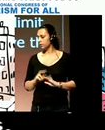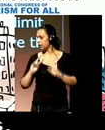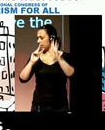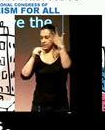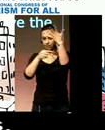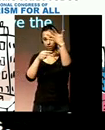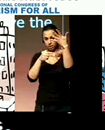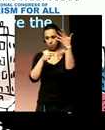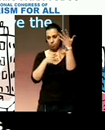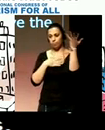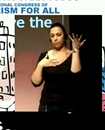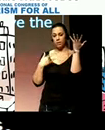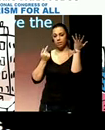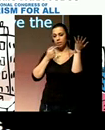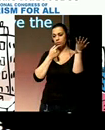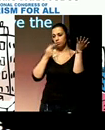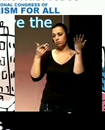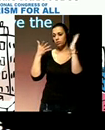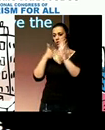The seventh idea,